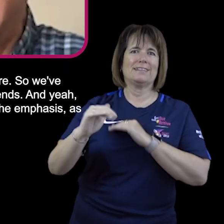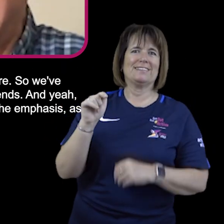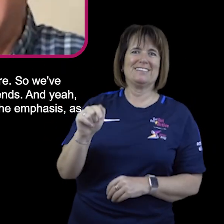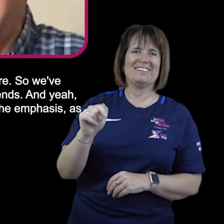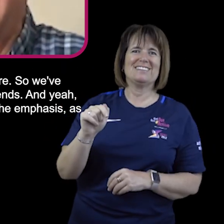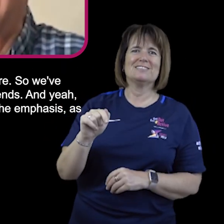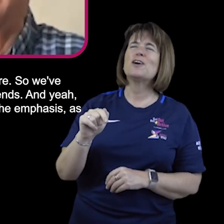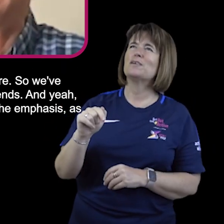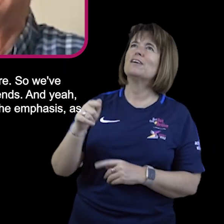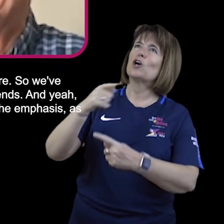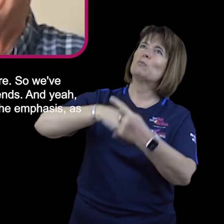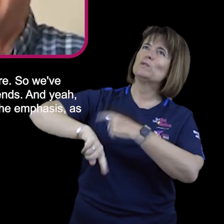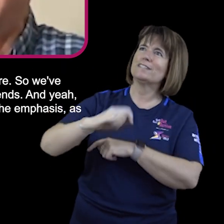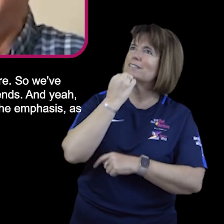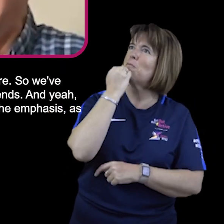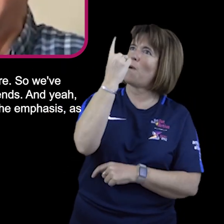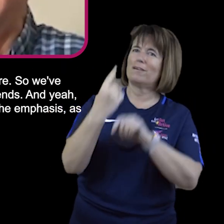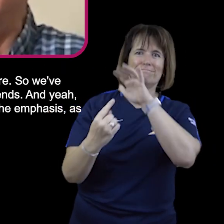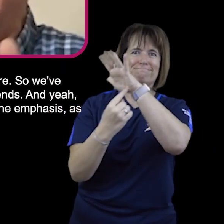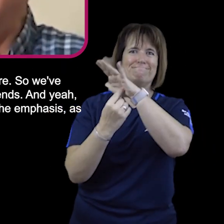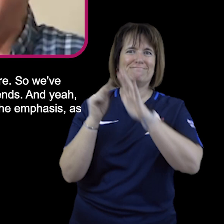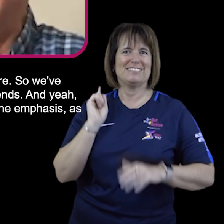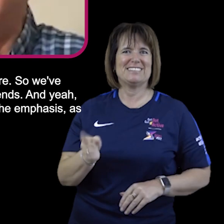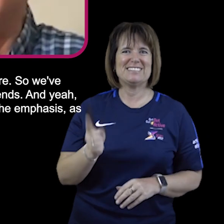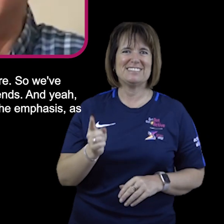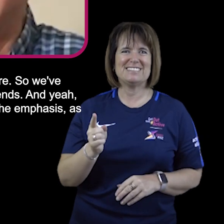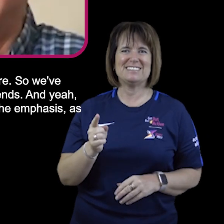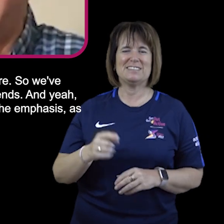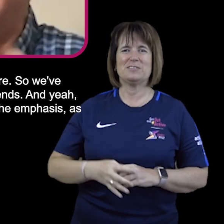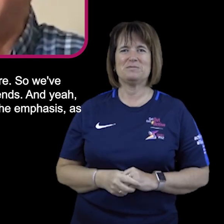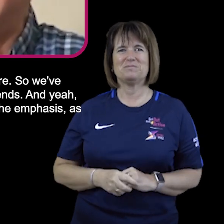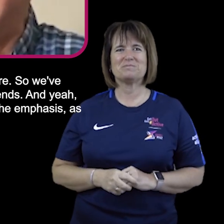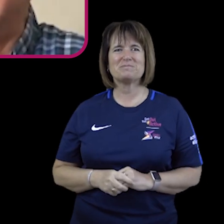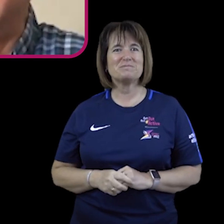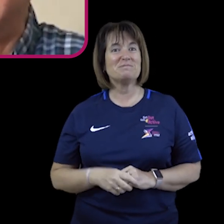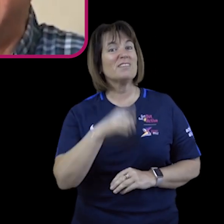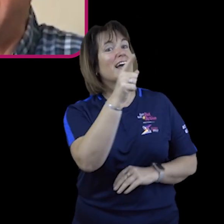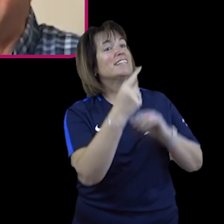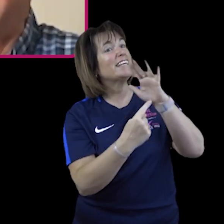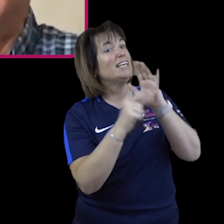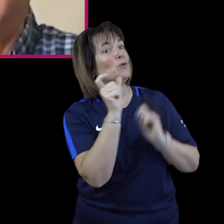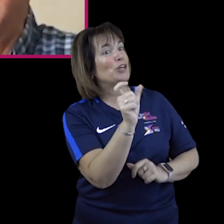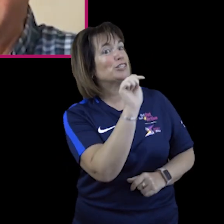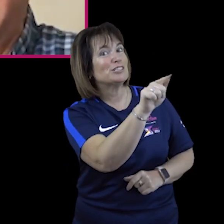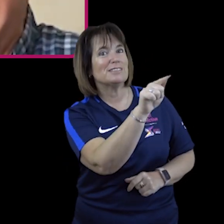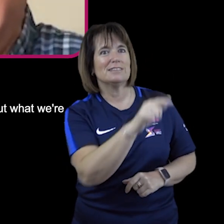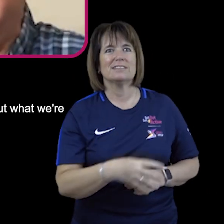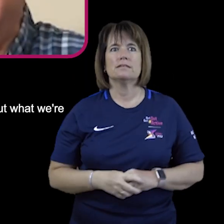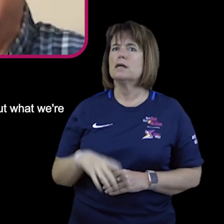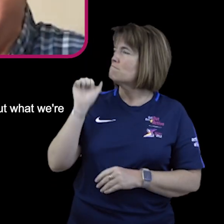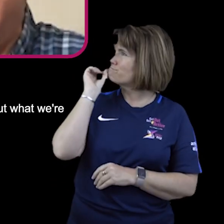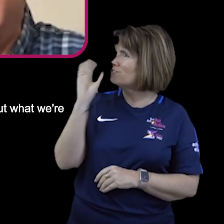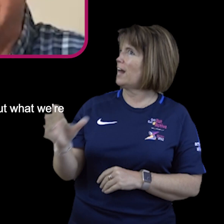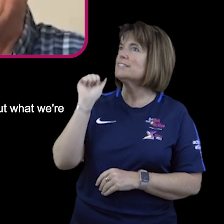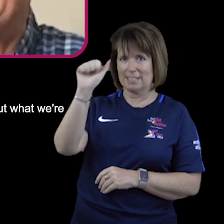tea. The emphasis, Becky said, it's a community garden. So it's community first. That's the key word. Yeah. Yeah,